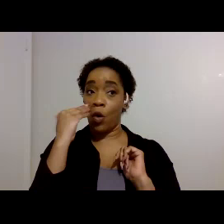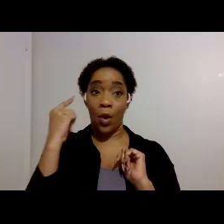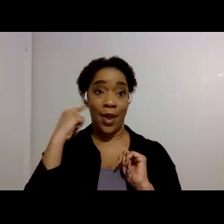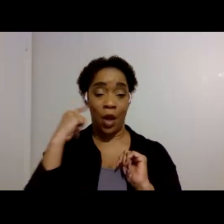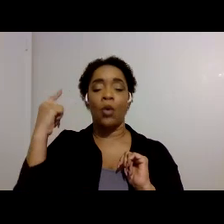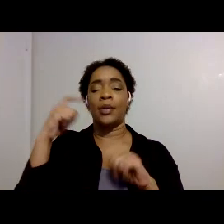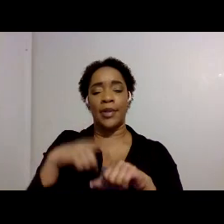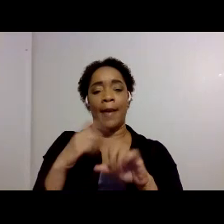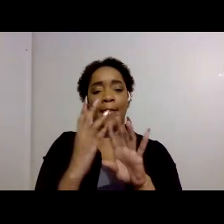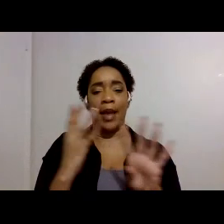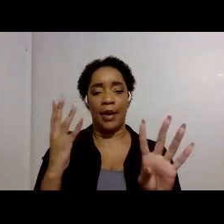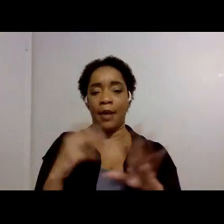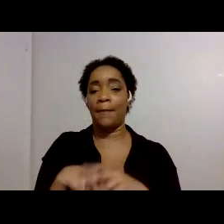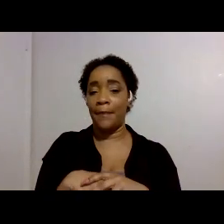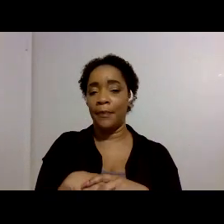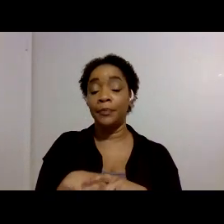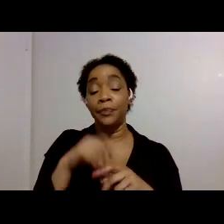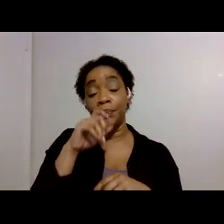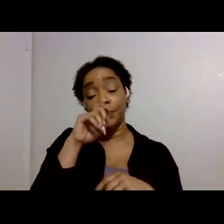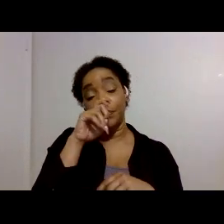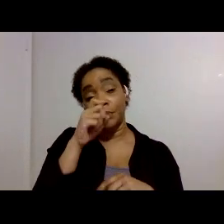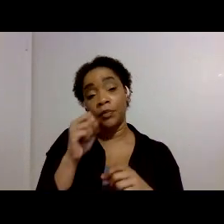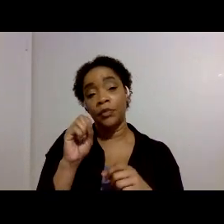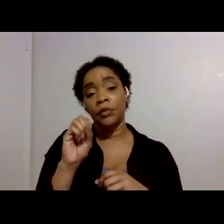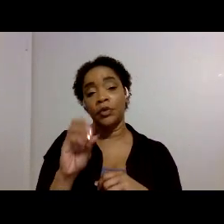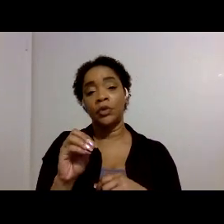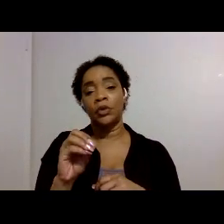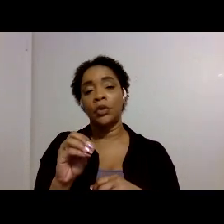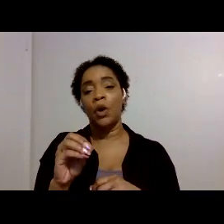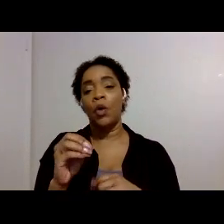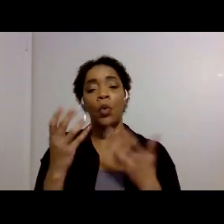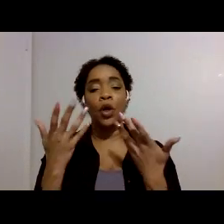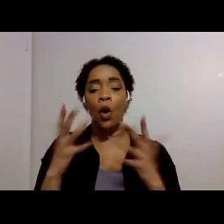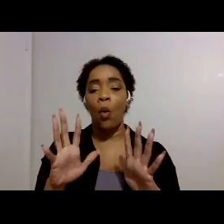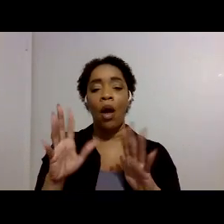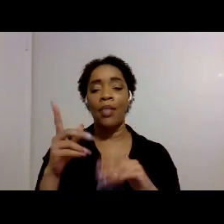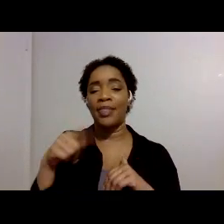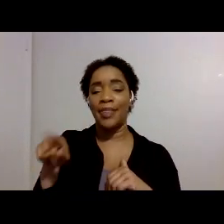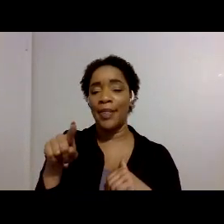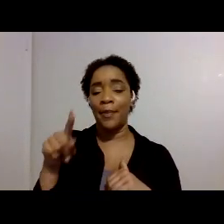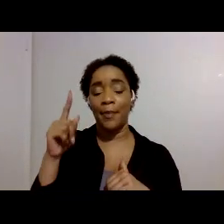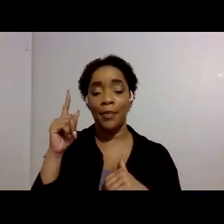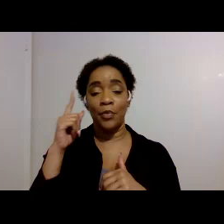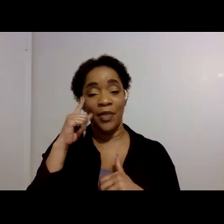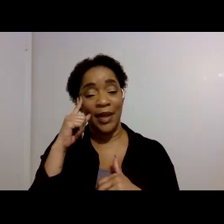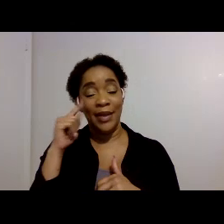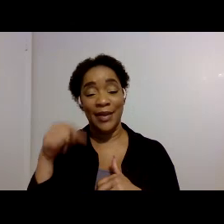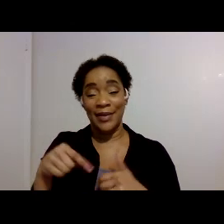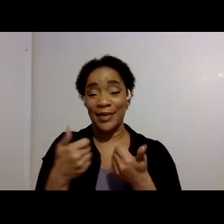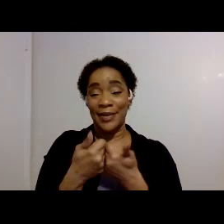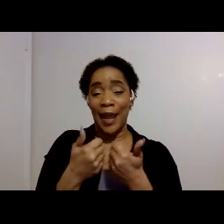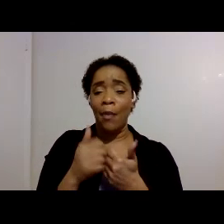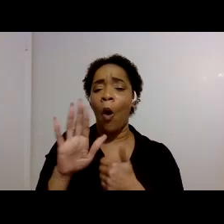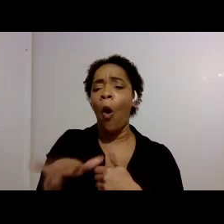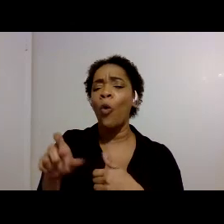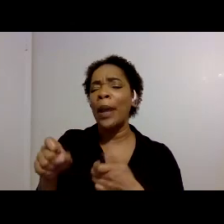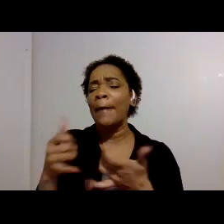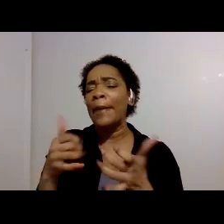say, okay, I'm gonna let you do it this time because they take it as, okay, this is a game, it's not serious. But if you do it where it becomes second